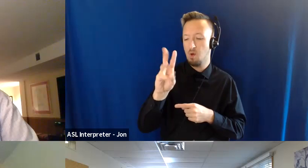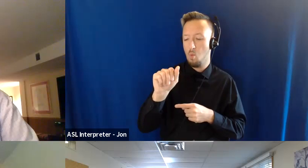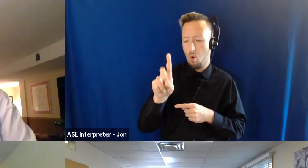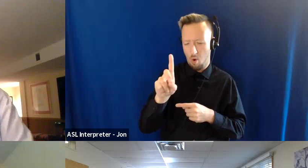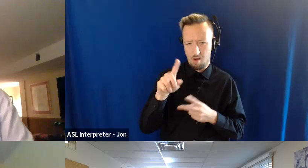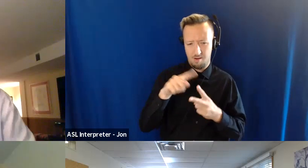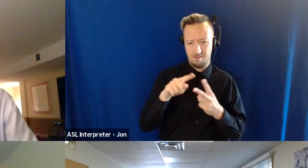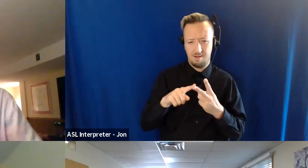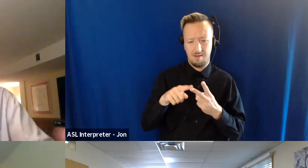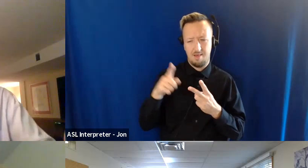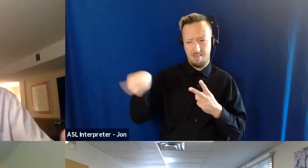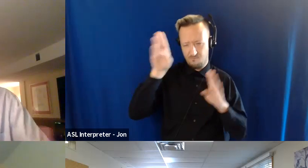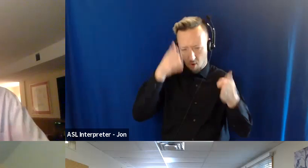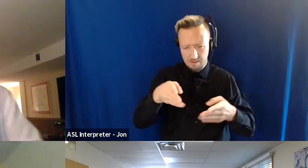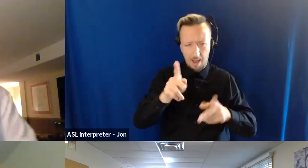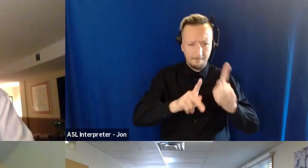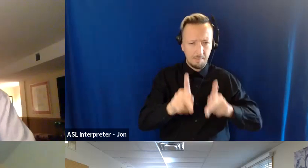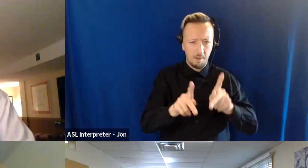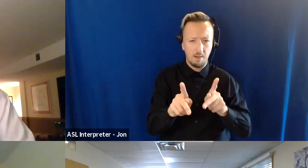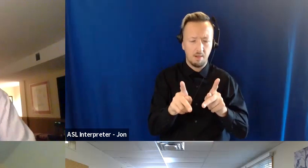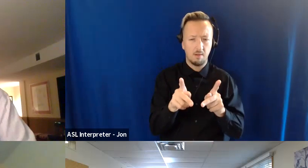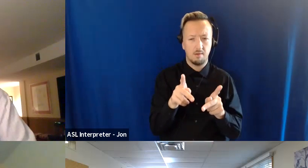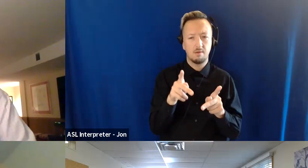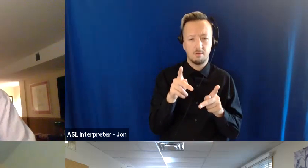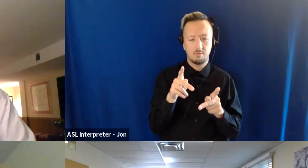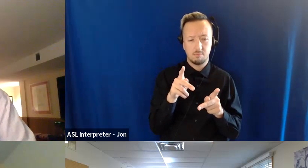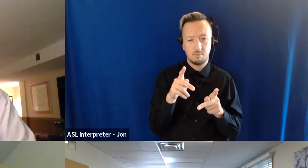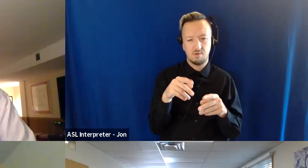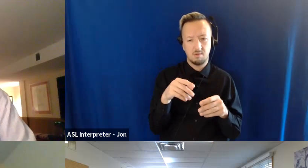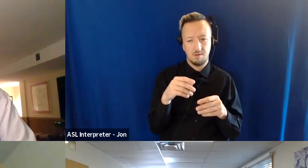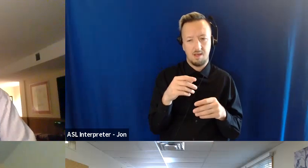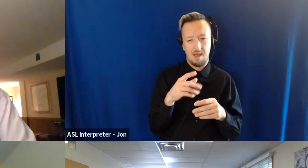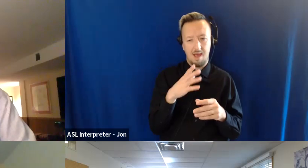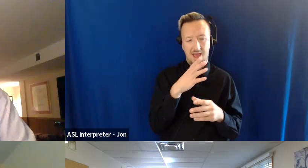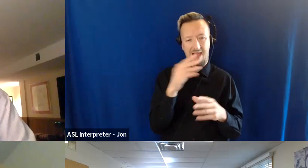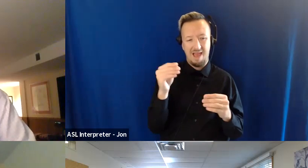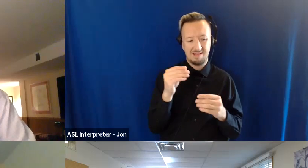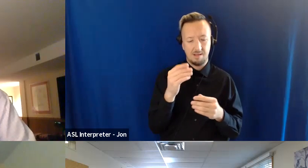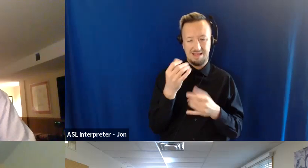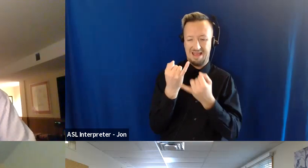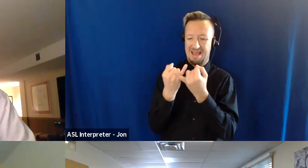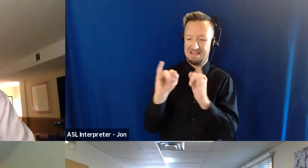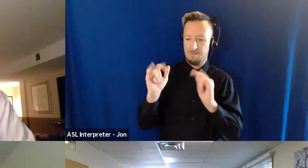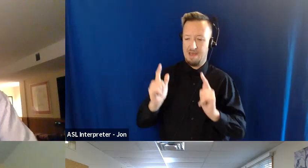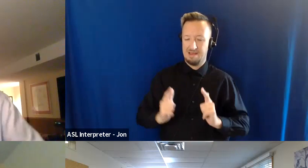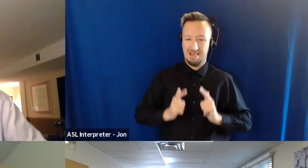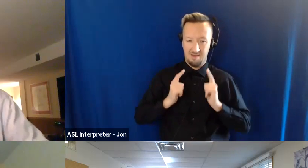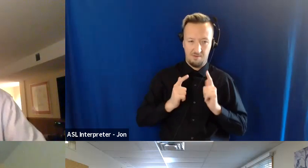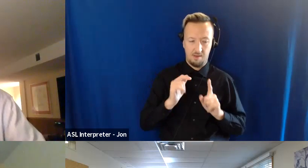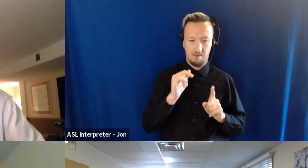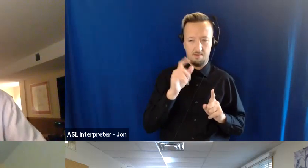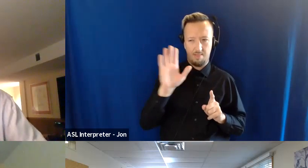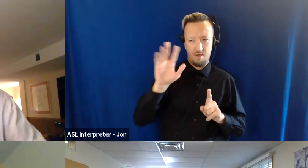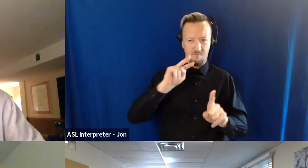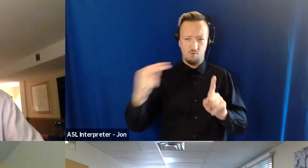significant parallel contribution to independent living, as did many of the leaders in the parent movement